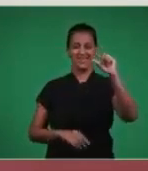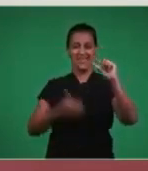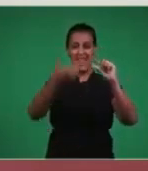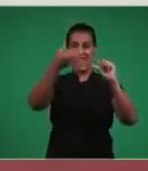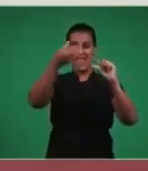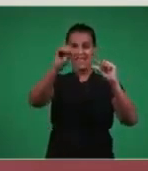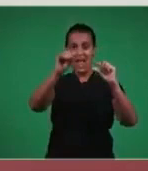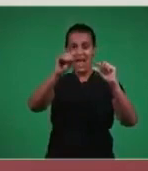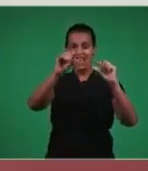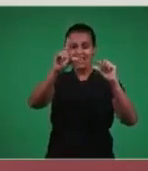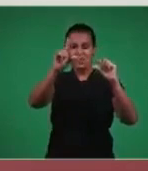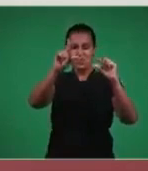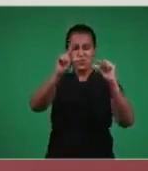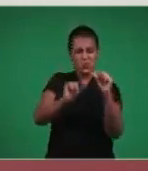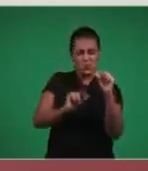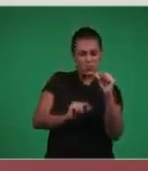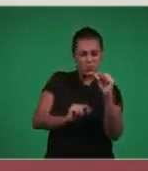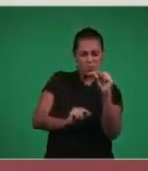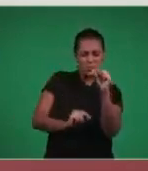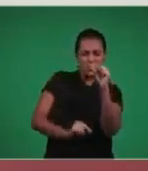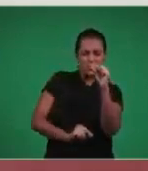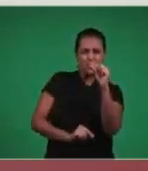No, shrink it 10 times.